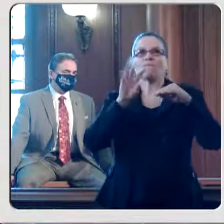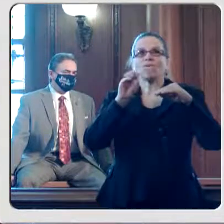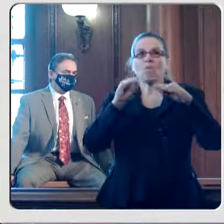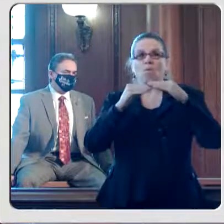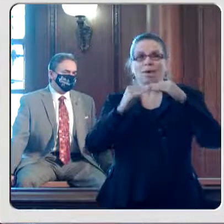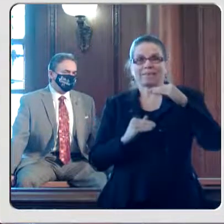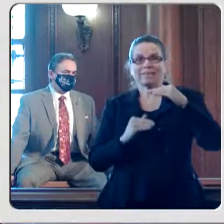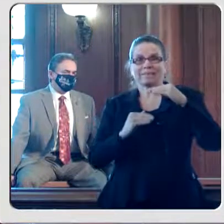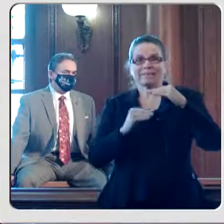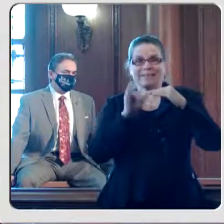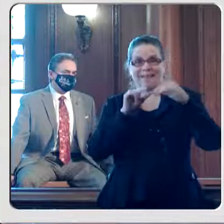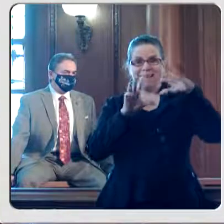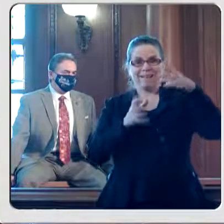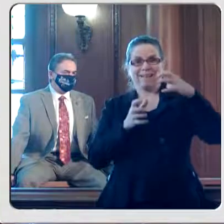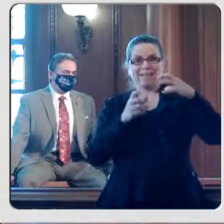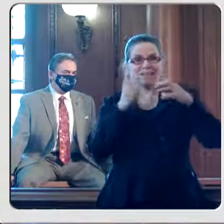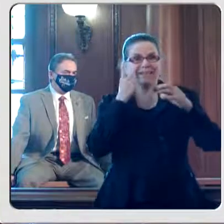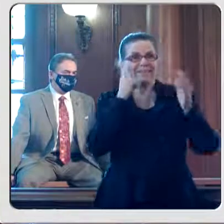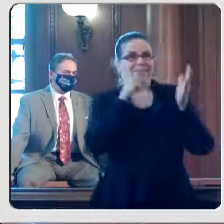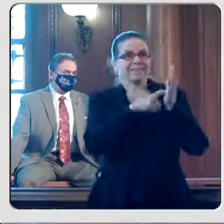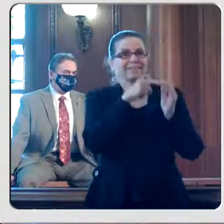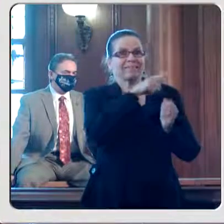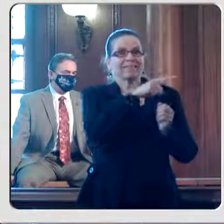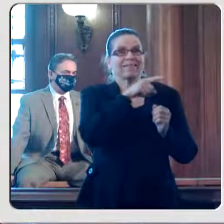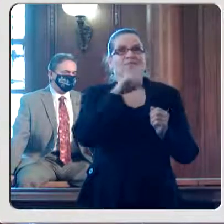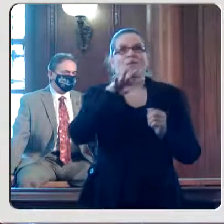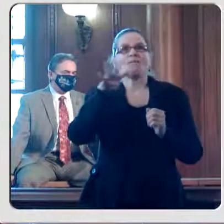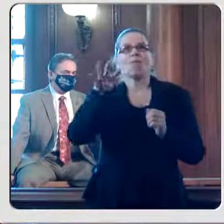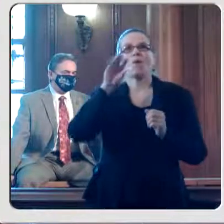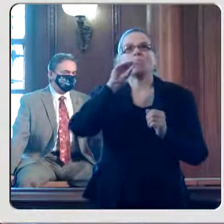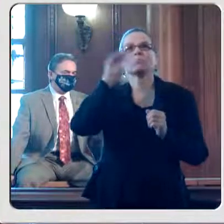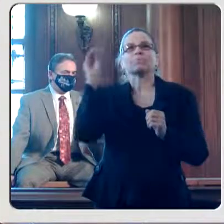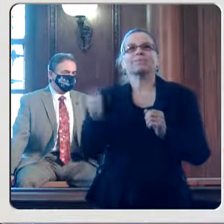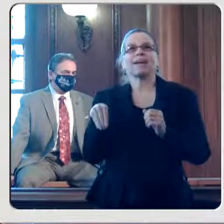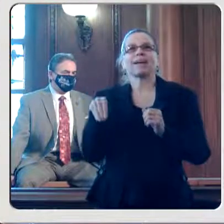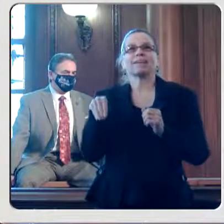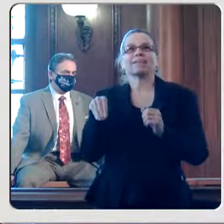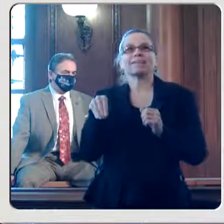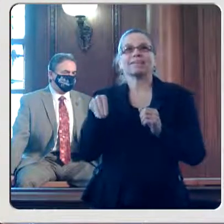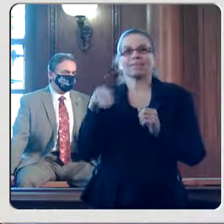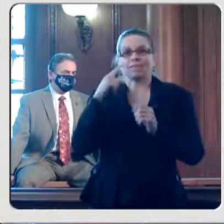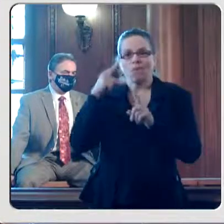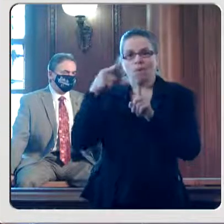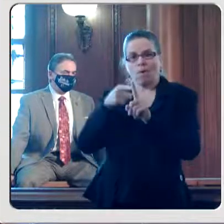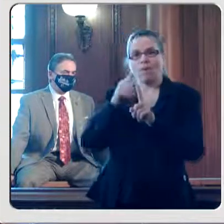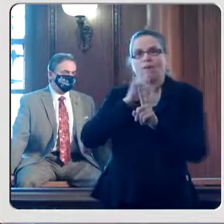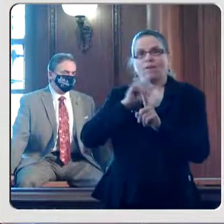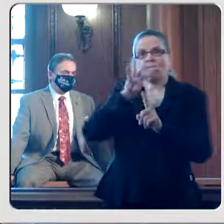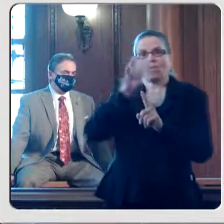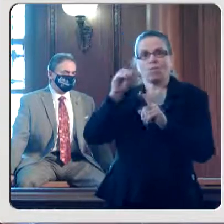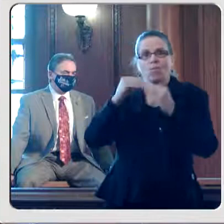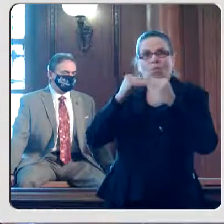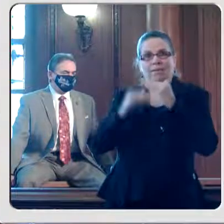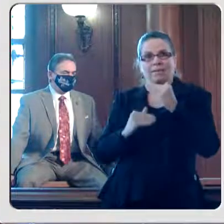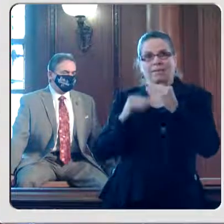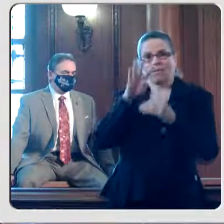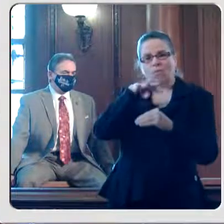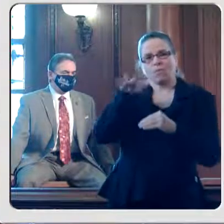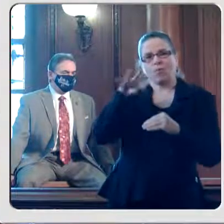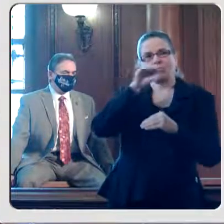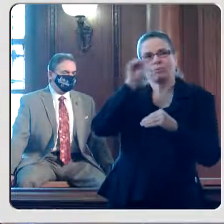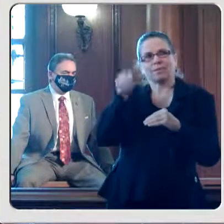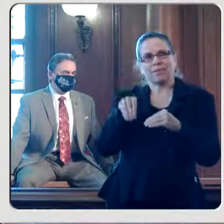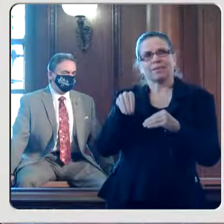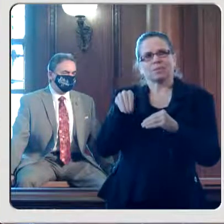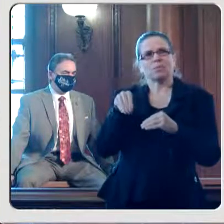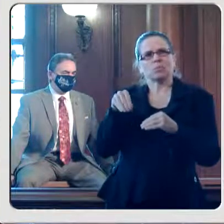are 44% of the cases. So the younger ages are still presenting at COVID-19